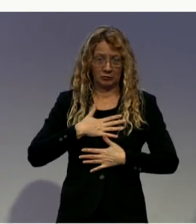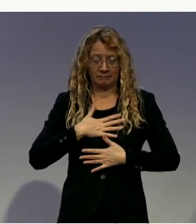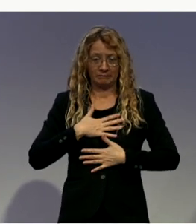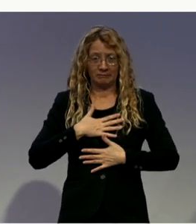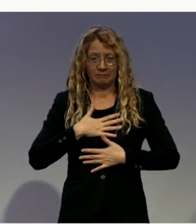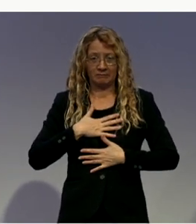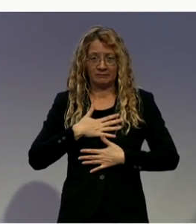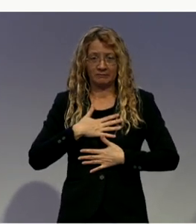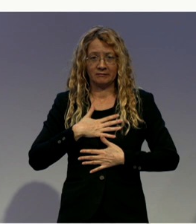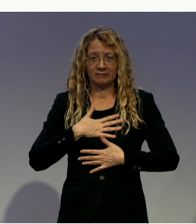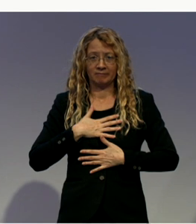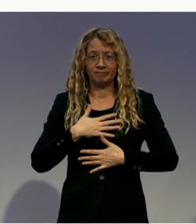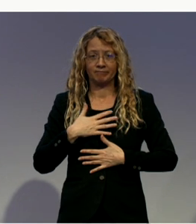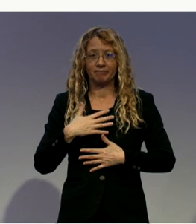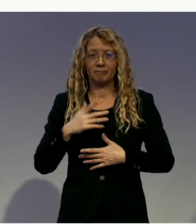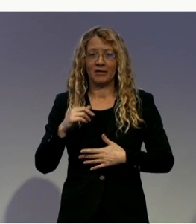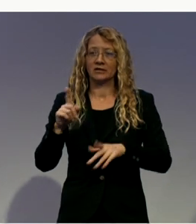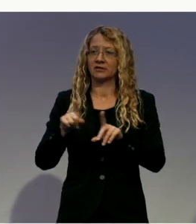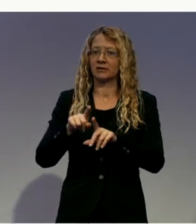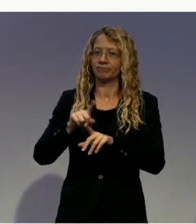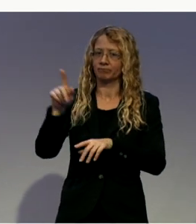let me say that,